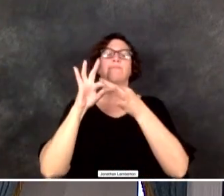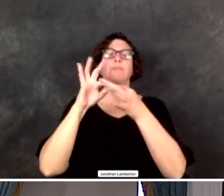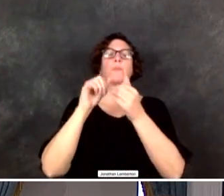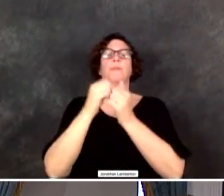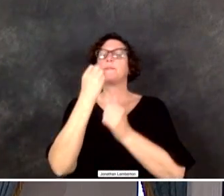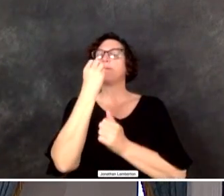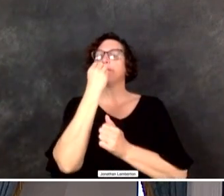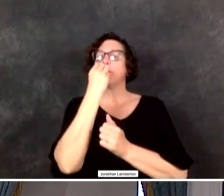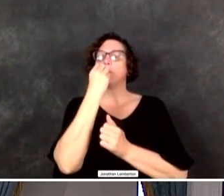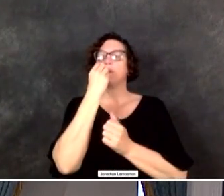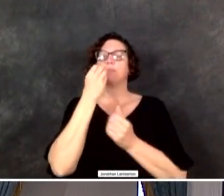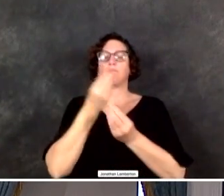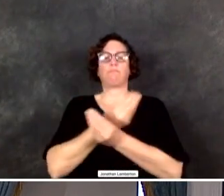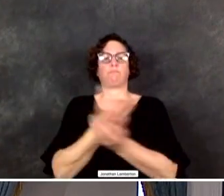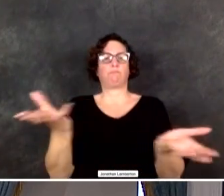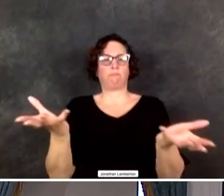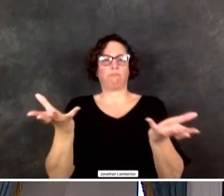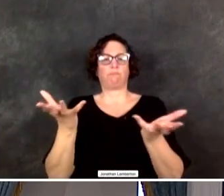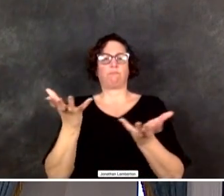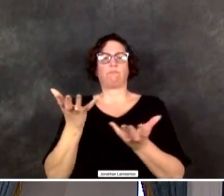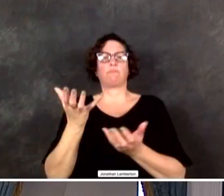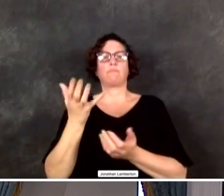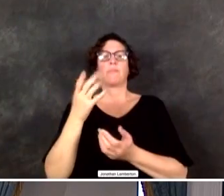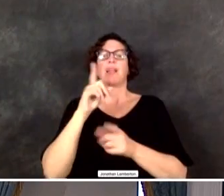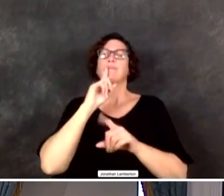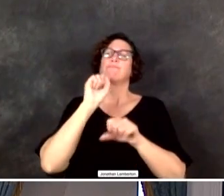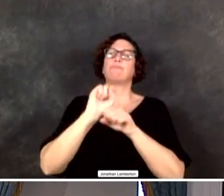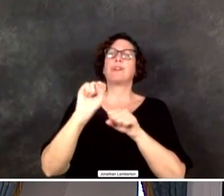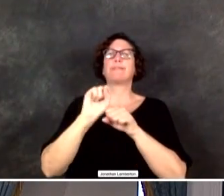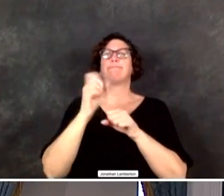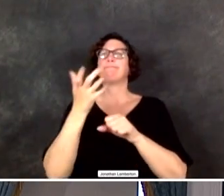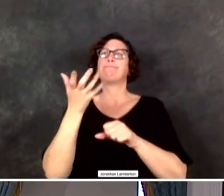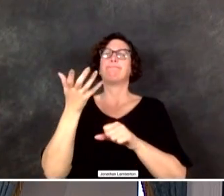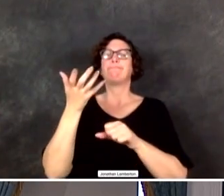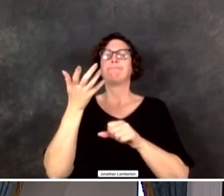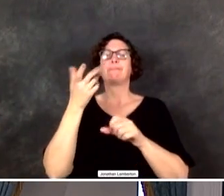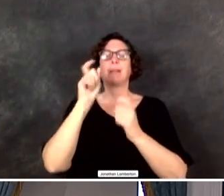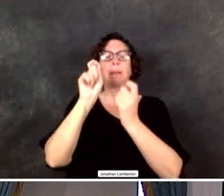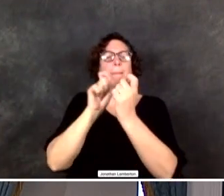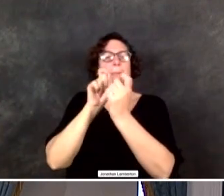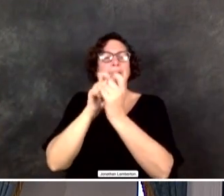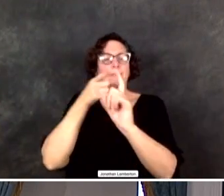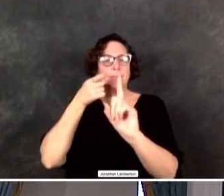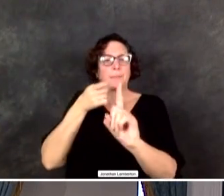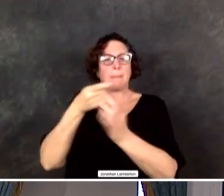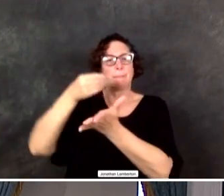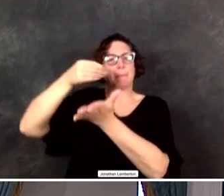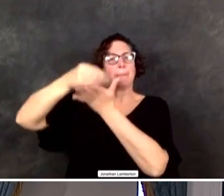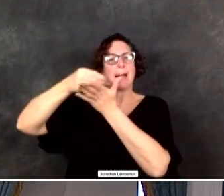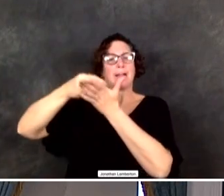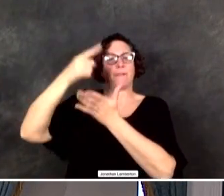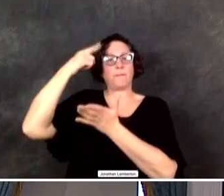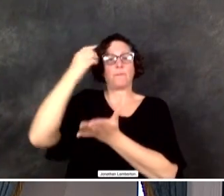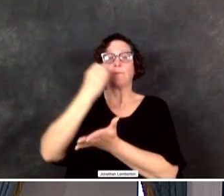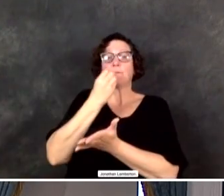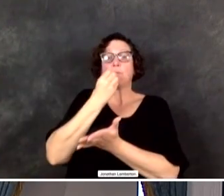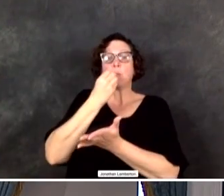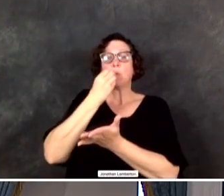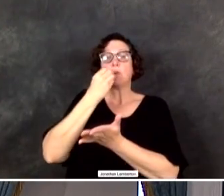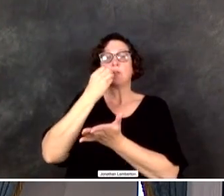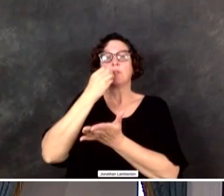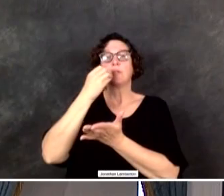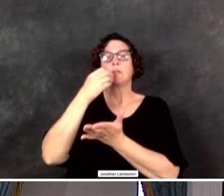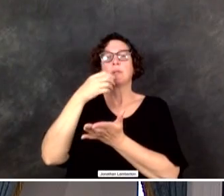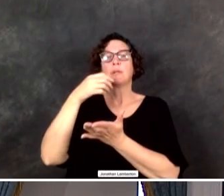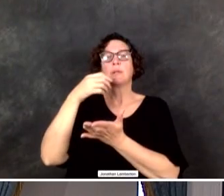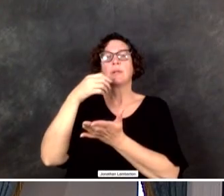towards food pantries and soup kitchens. We're hearing that $25 million is